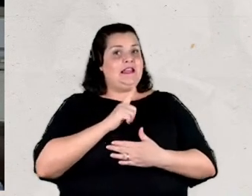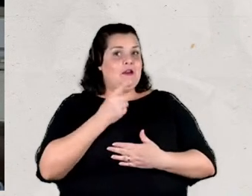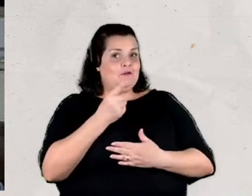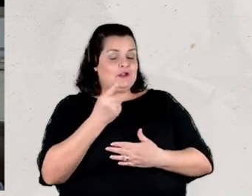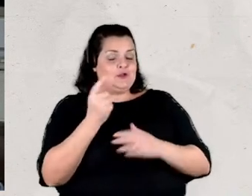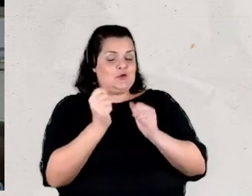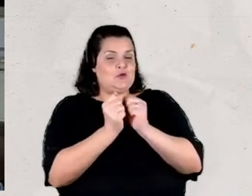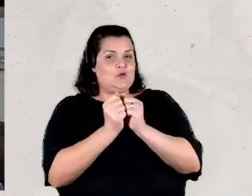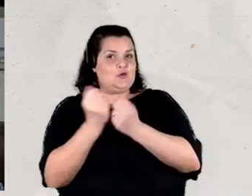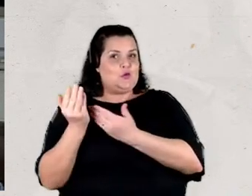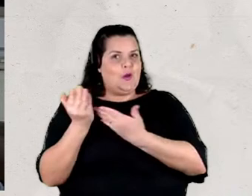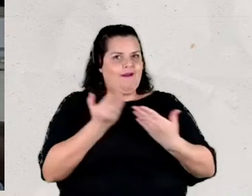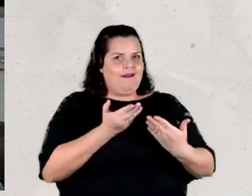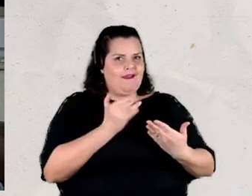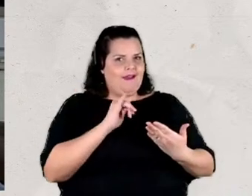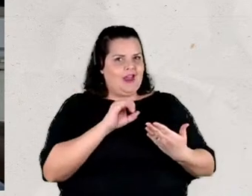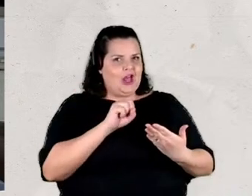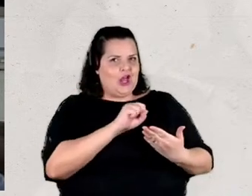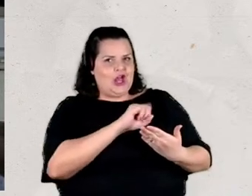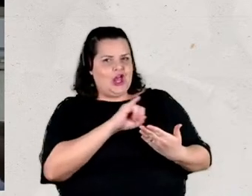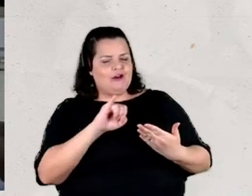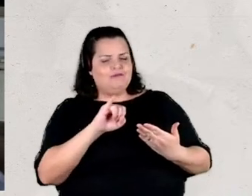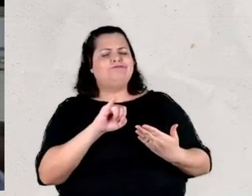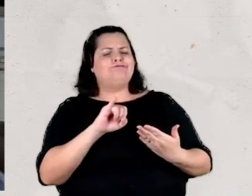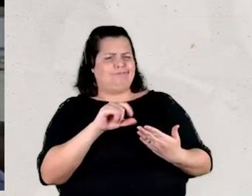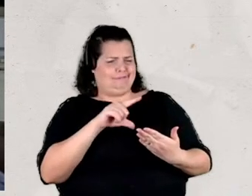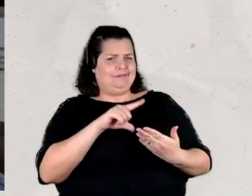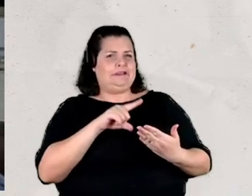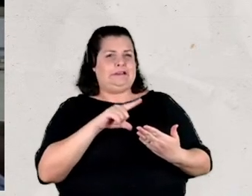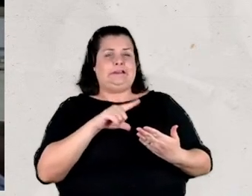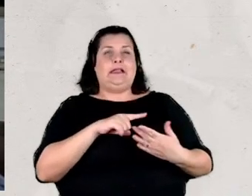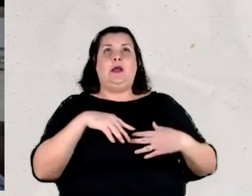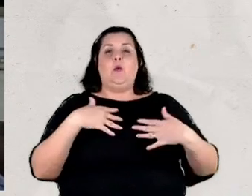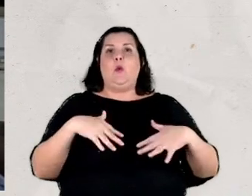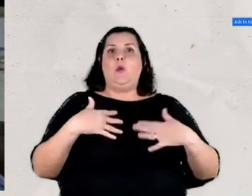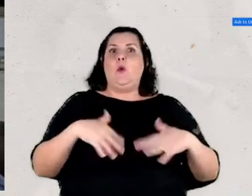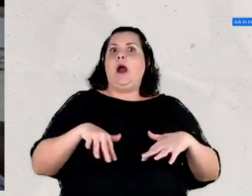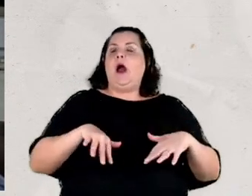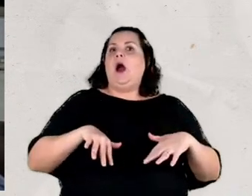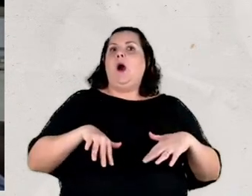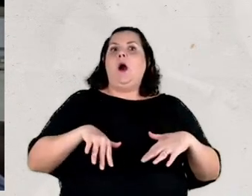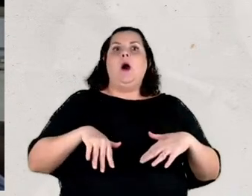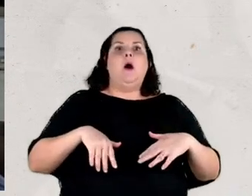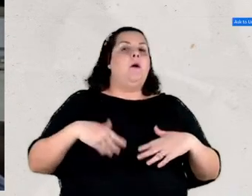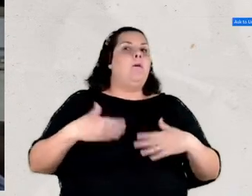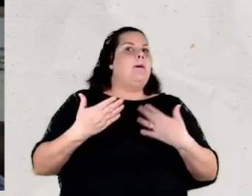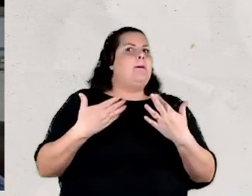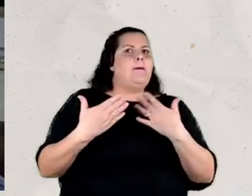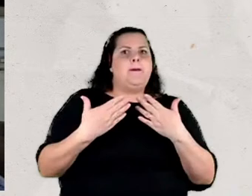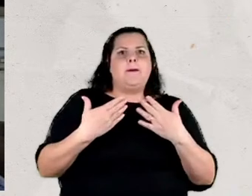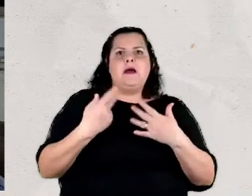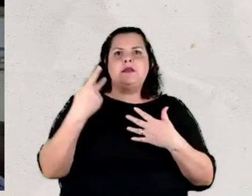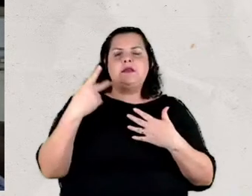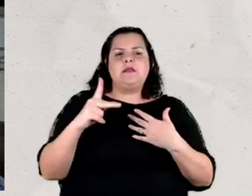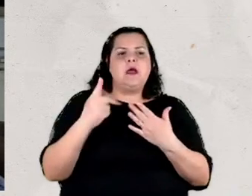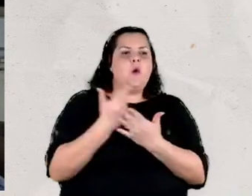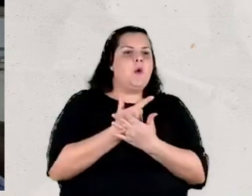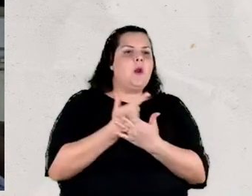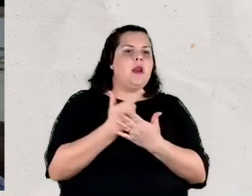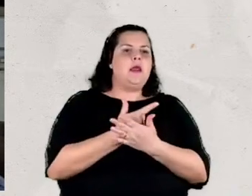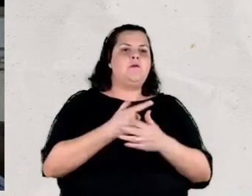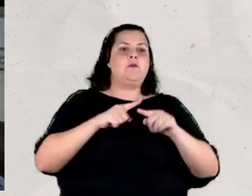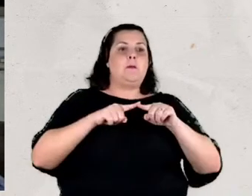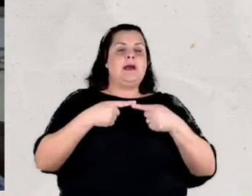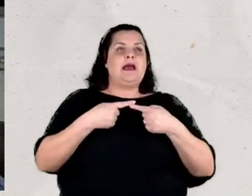Realmente temos muito que falar sobre seu livro, mas primeiramente queremos saber sobre o